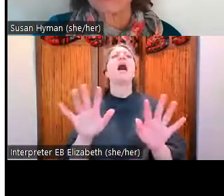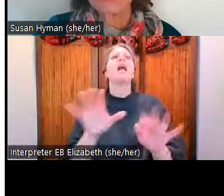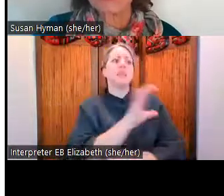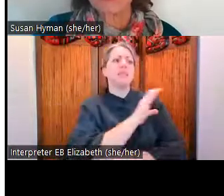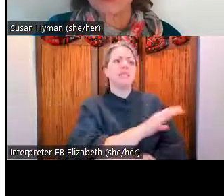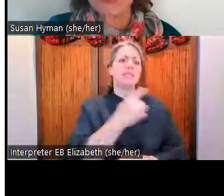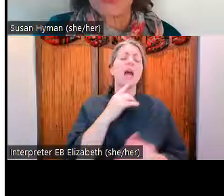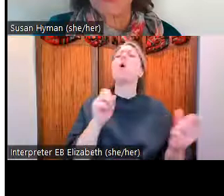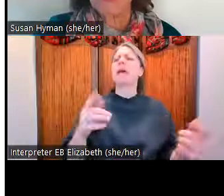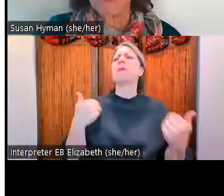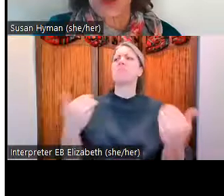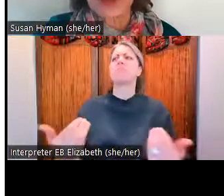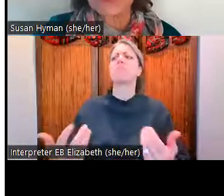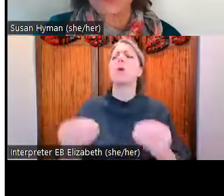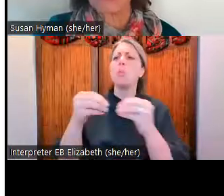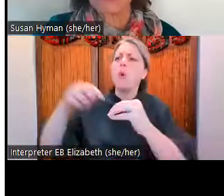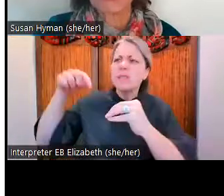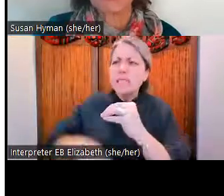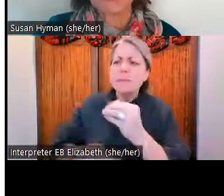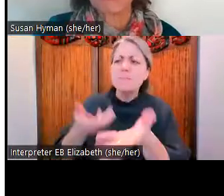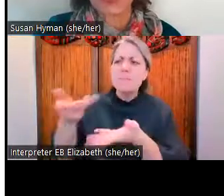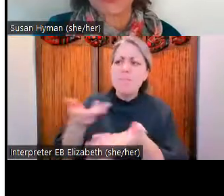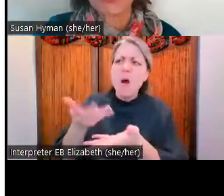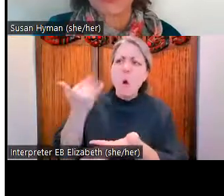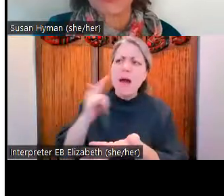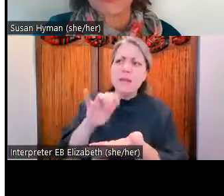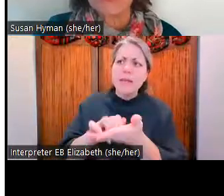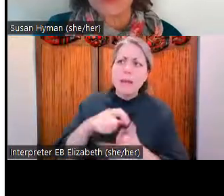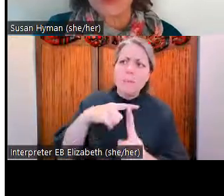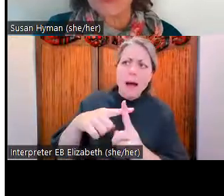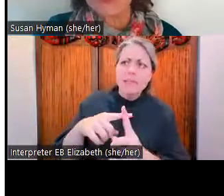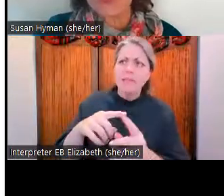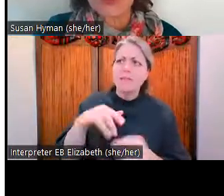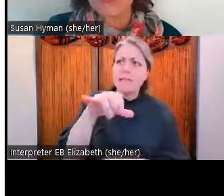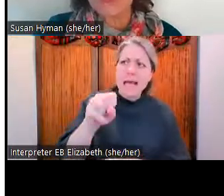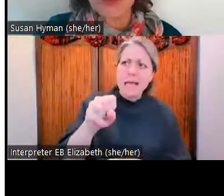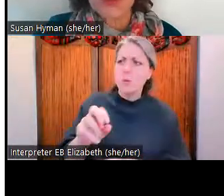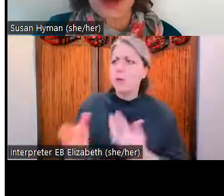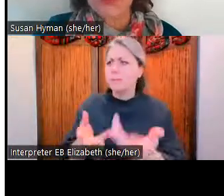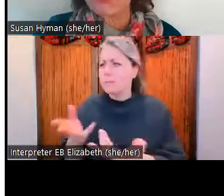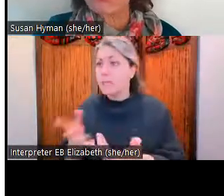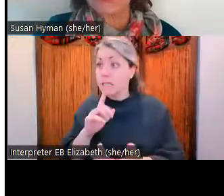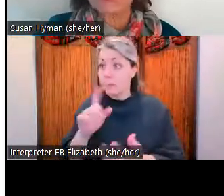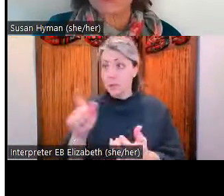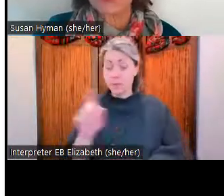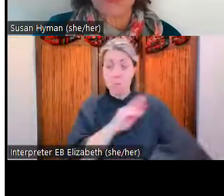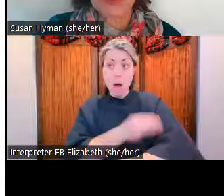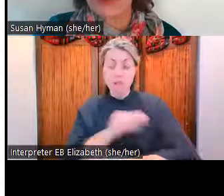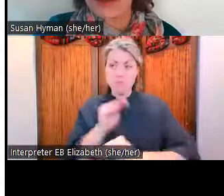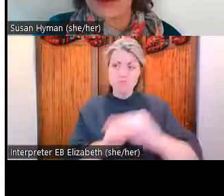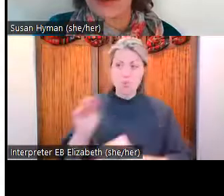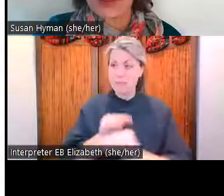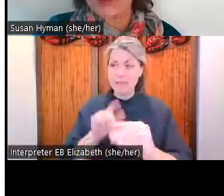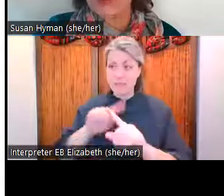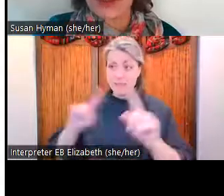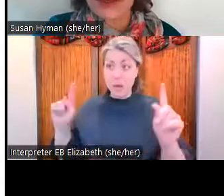of questions to pursue why that question may be positive. Is it because of motor problems? Is it because the parent